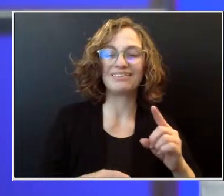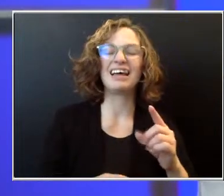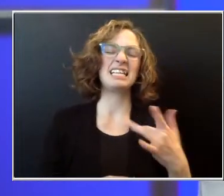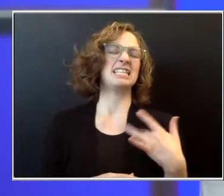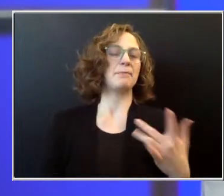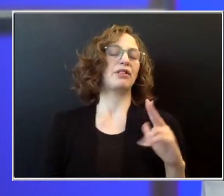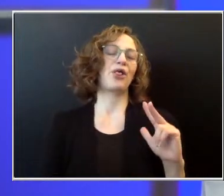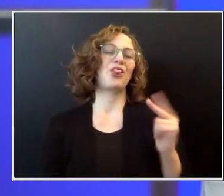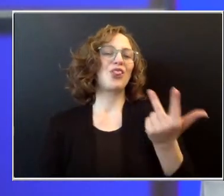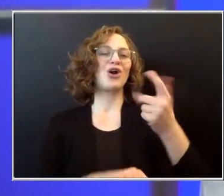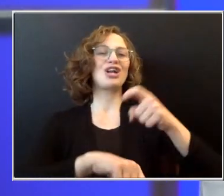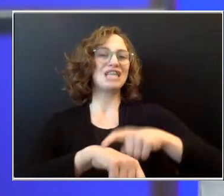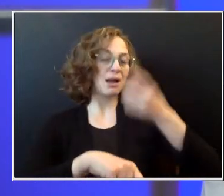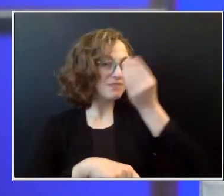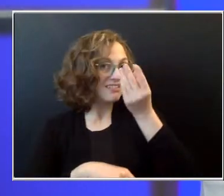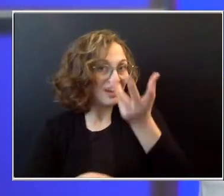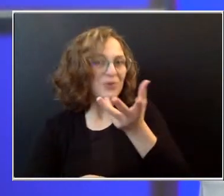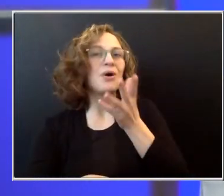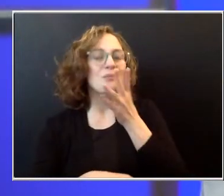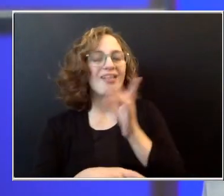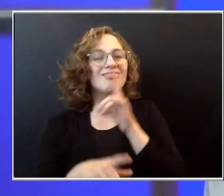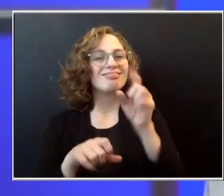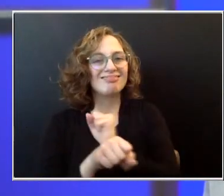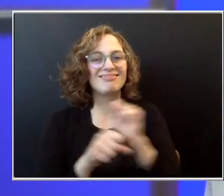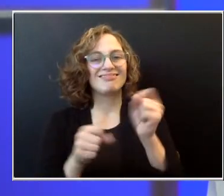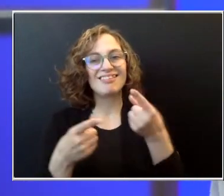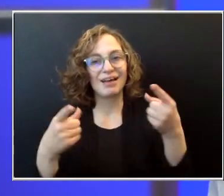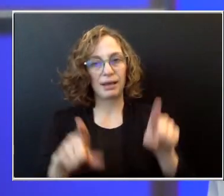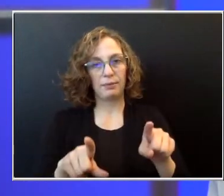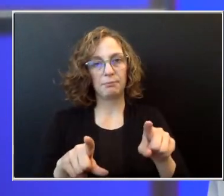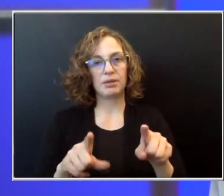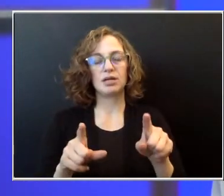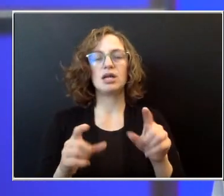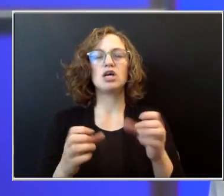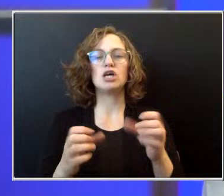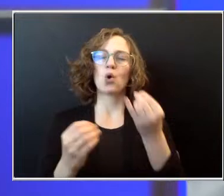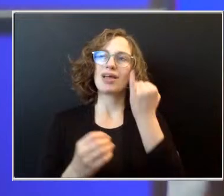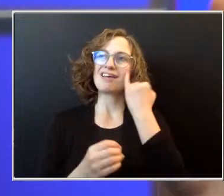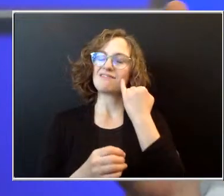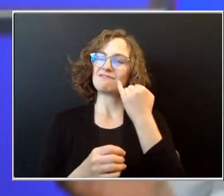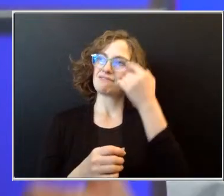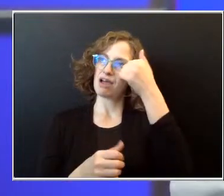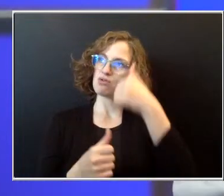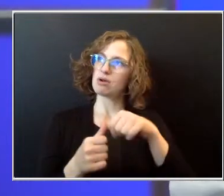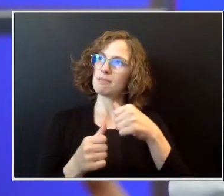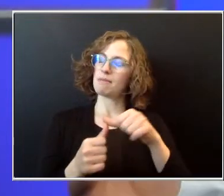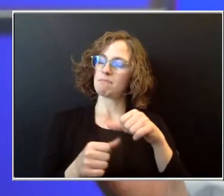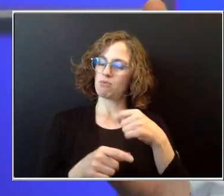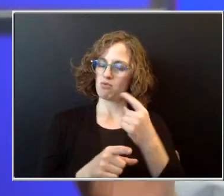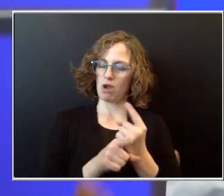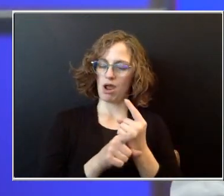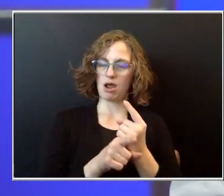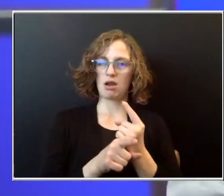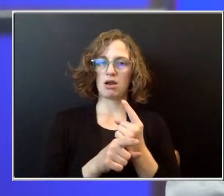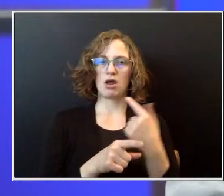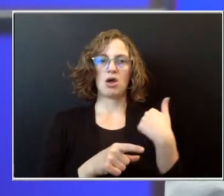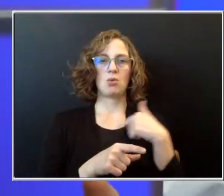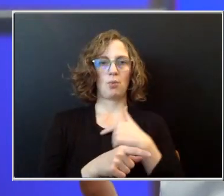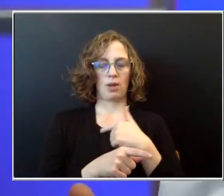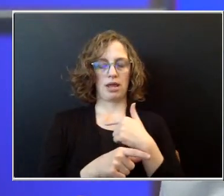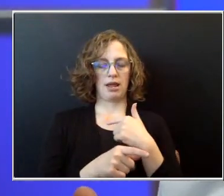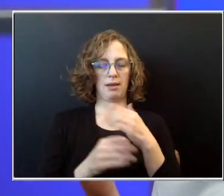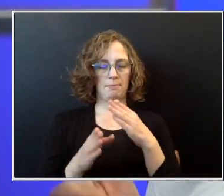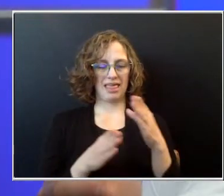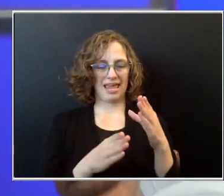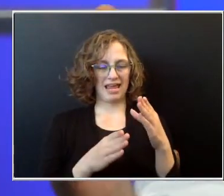have to stagger them. So if memory serves, we were going to do one of them before one, then it was delayed, and